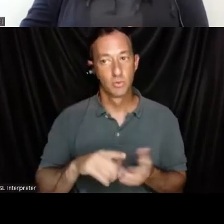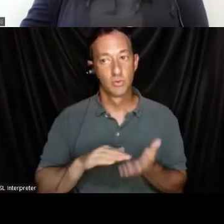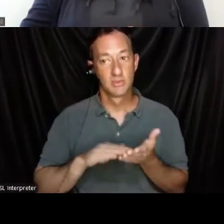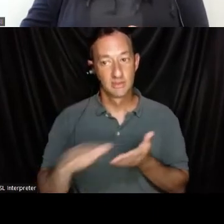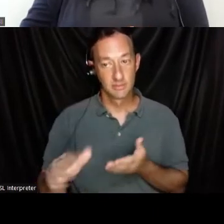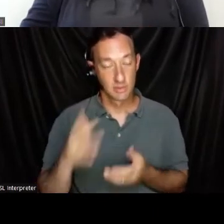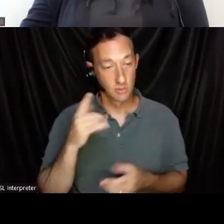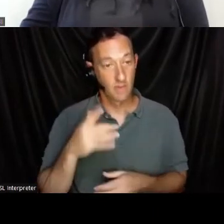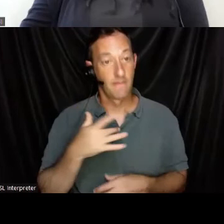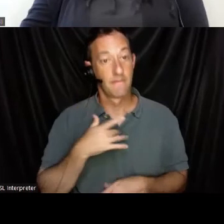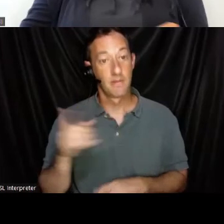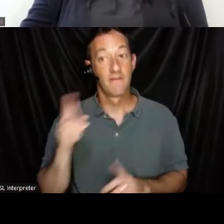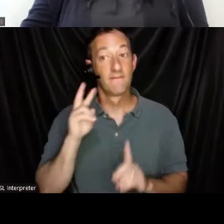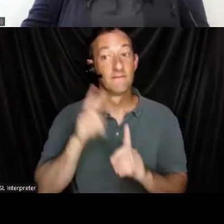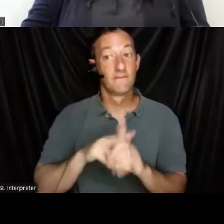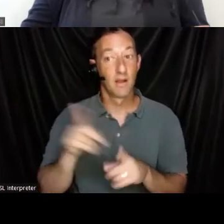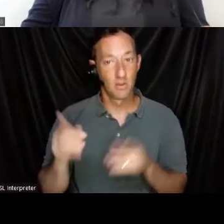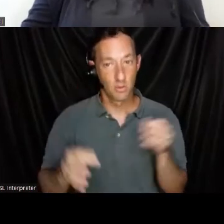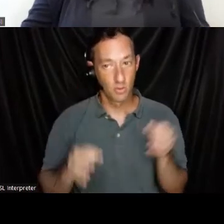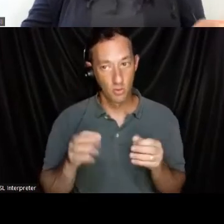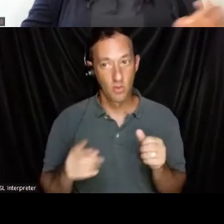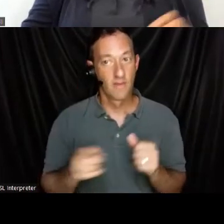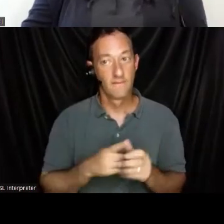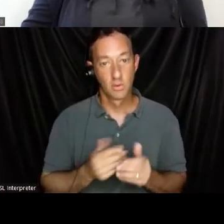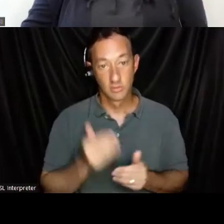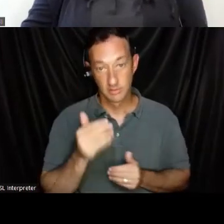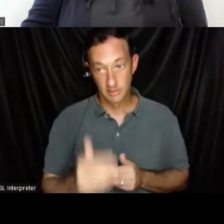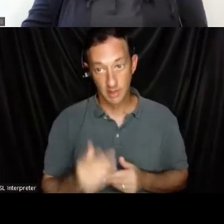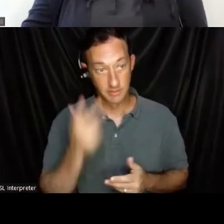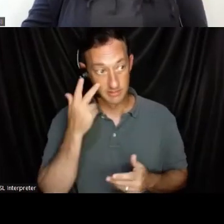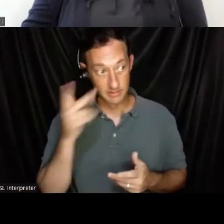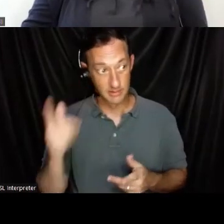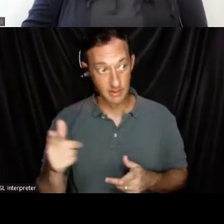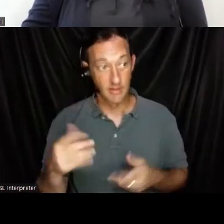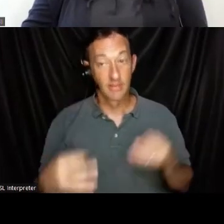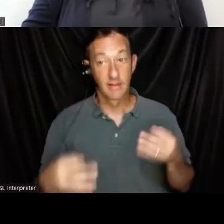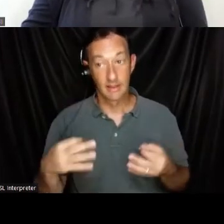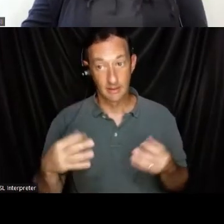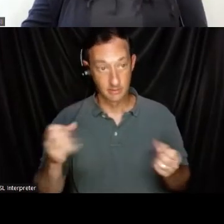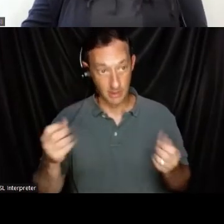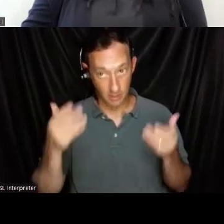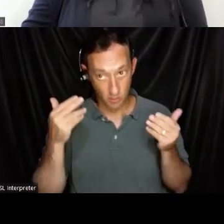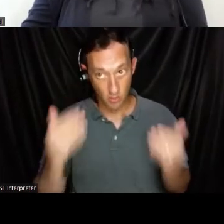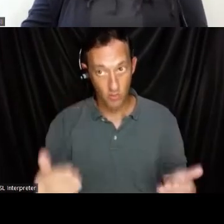the first step in testing whether or not the case will be allowed to go forward.